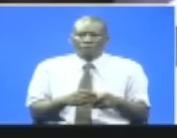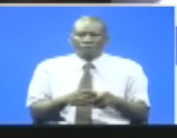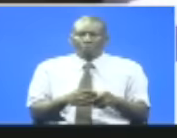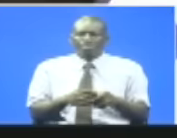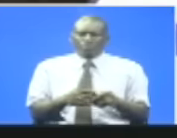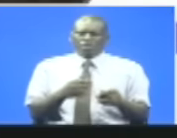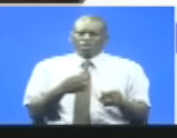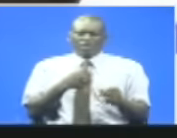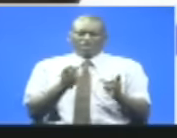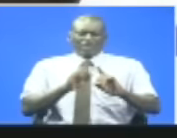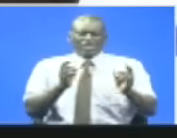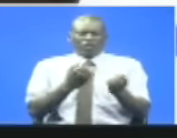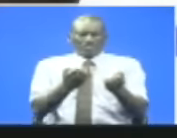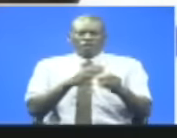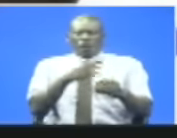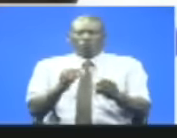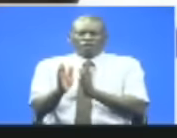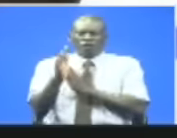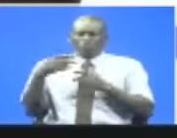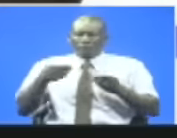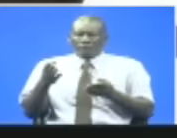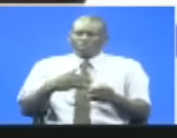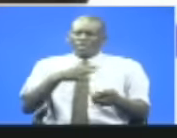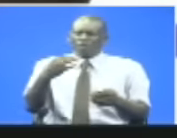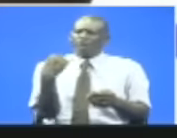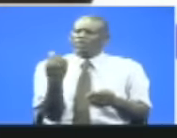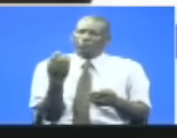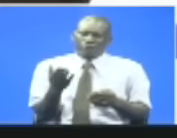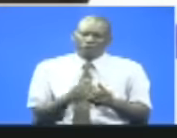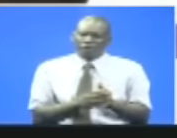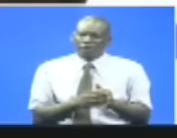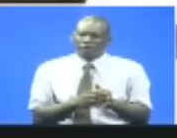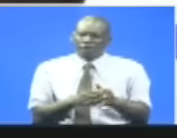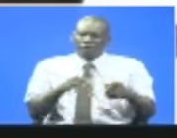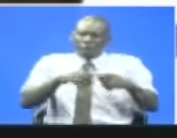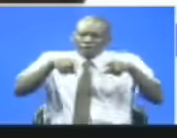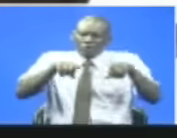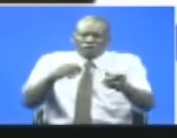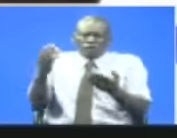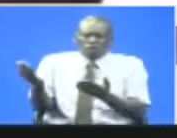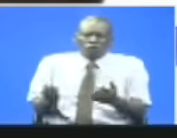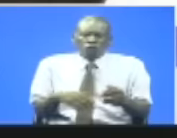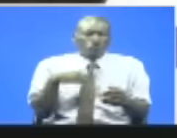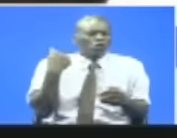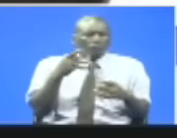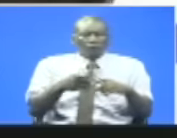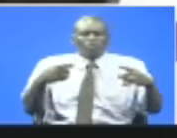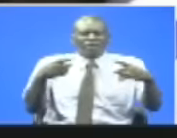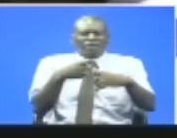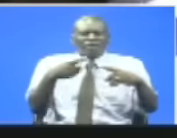Mimi sikuhitaji kwenda na walinzi pale, nilikwenda peke yangu. Lakini yeye alileta wahuni kutoka mahali